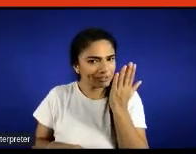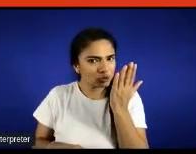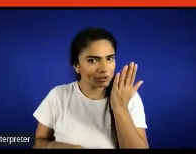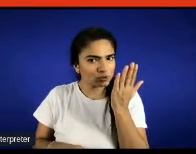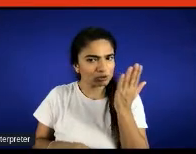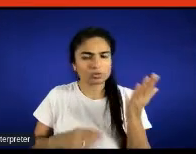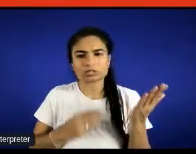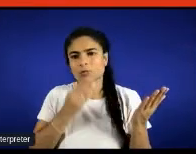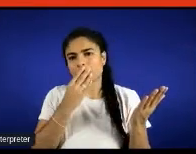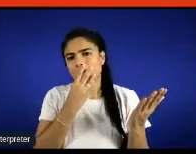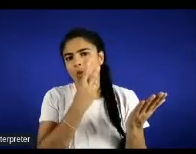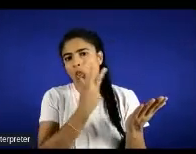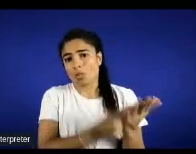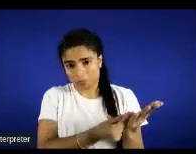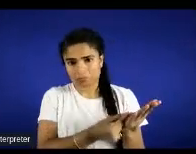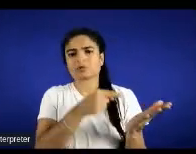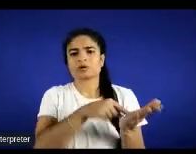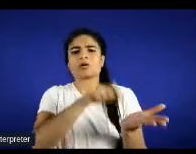Next slide.